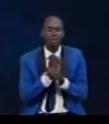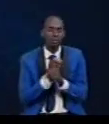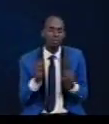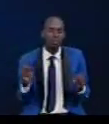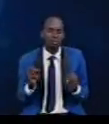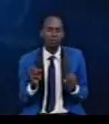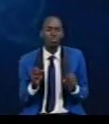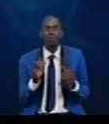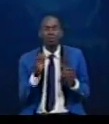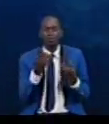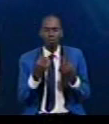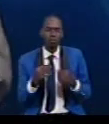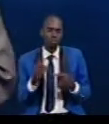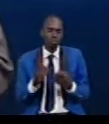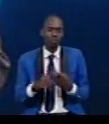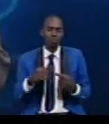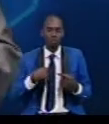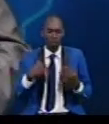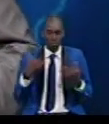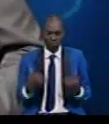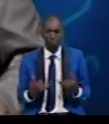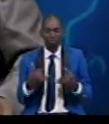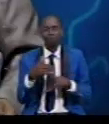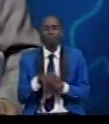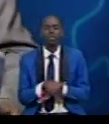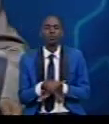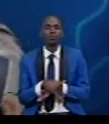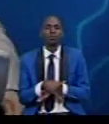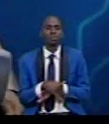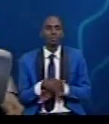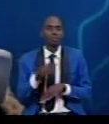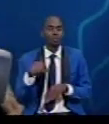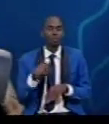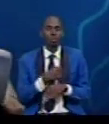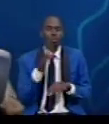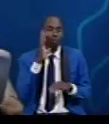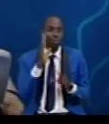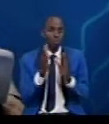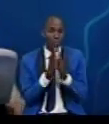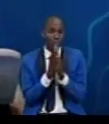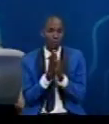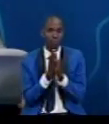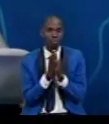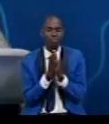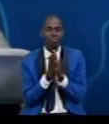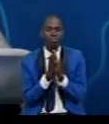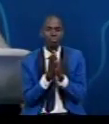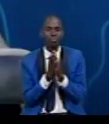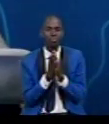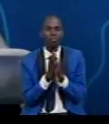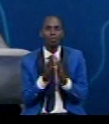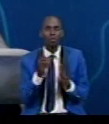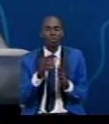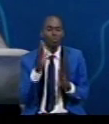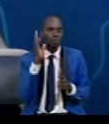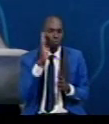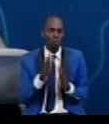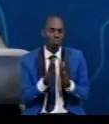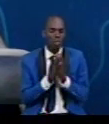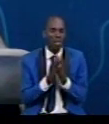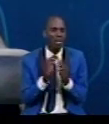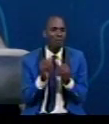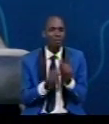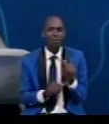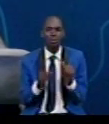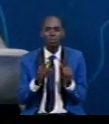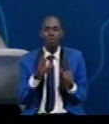tonight. We're going to pray, so hurry up and stand in the cage that I